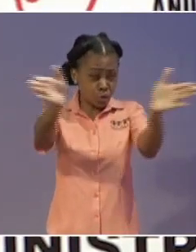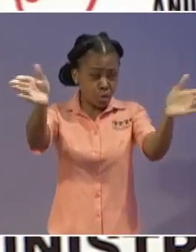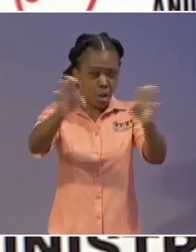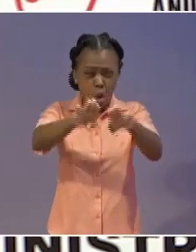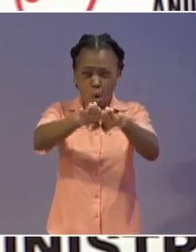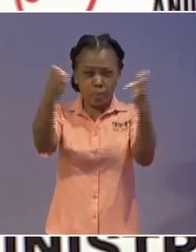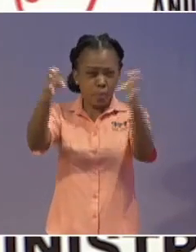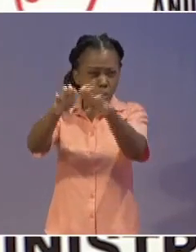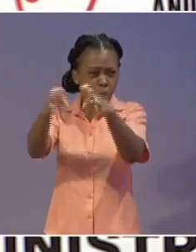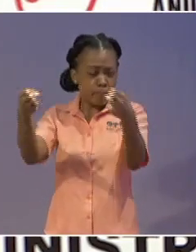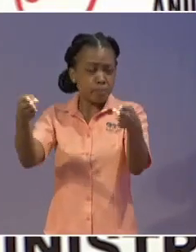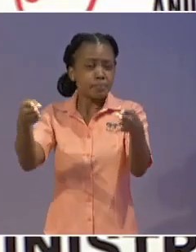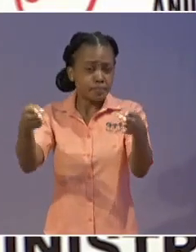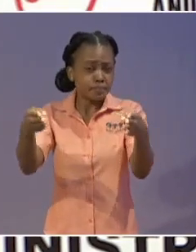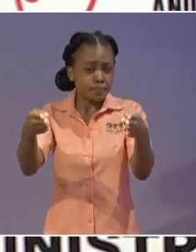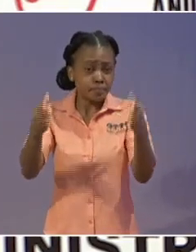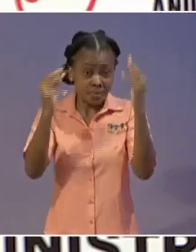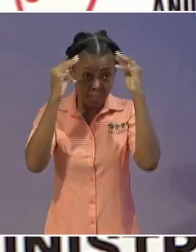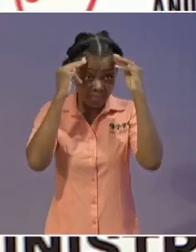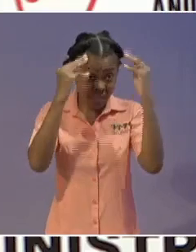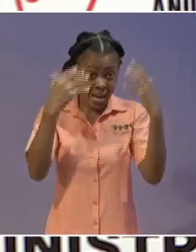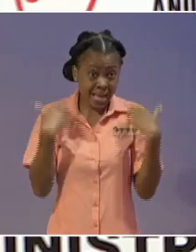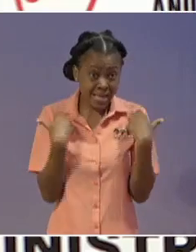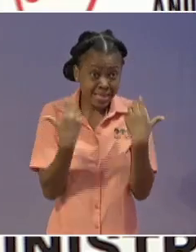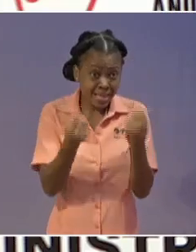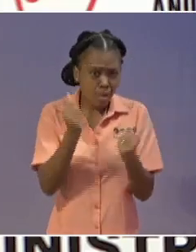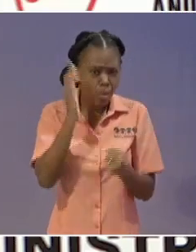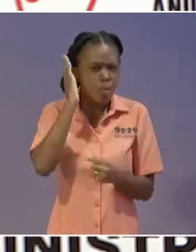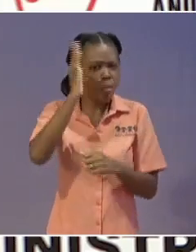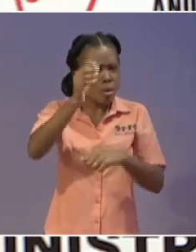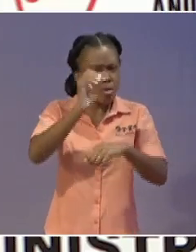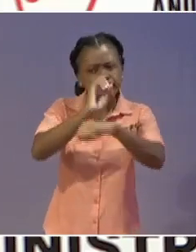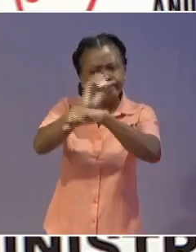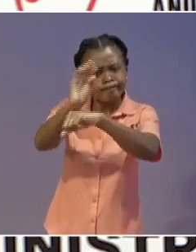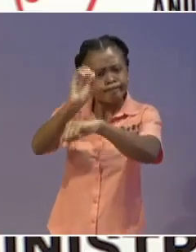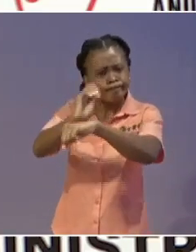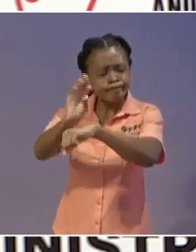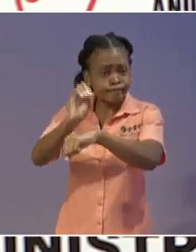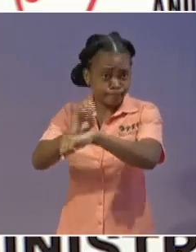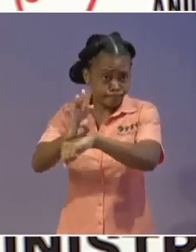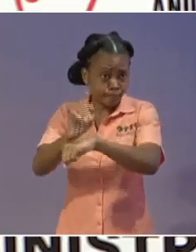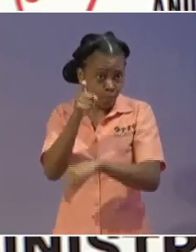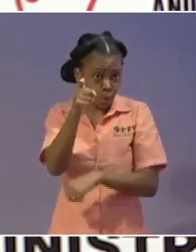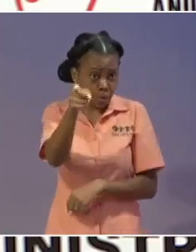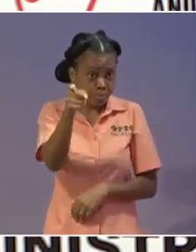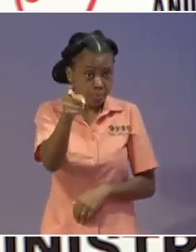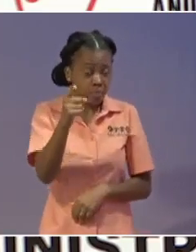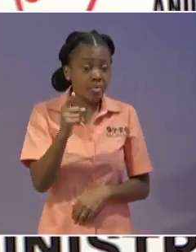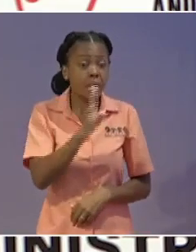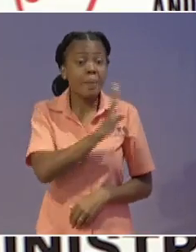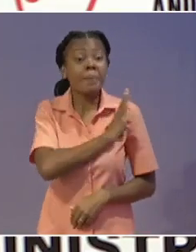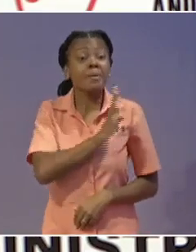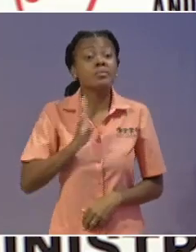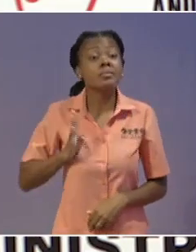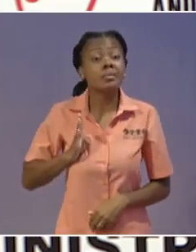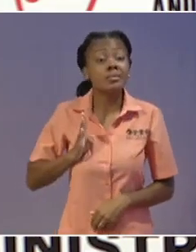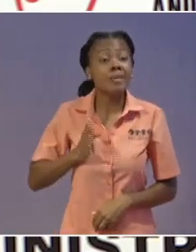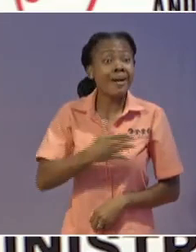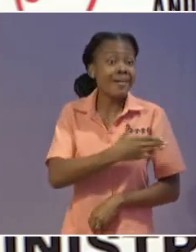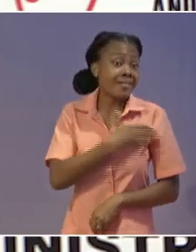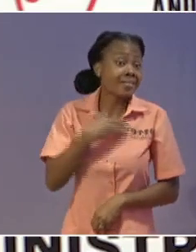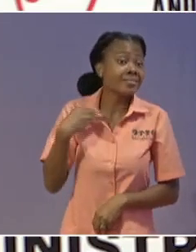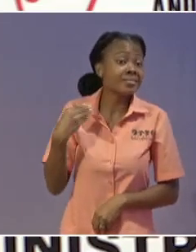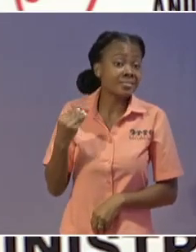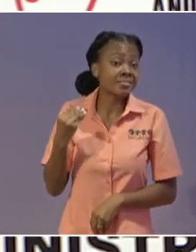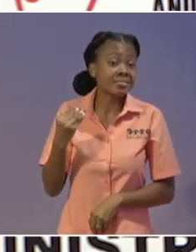make recommendations, and that lies in the purview of either the Line Ministry or the Honorable Prime Minister or the Cabinet in terms of what happens thereafter. In your